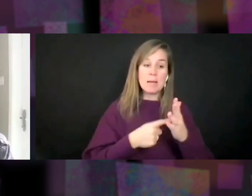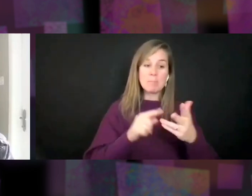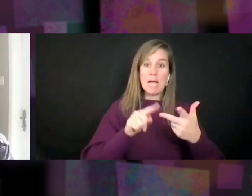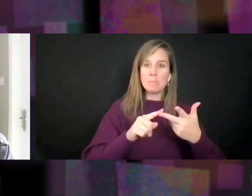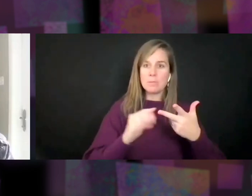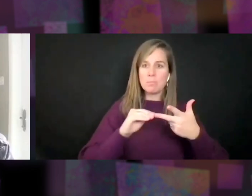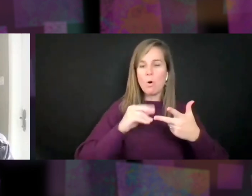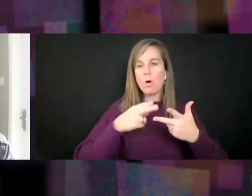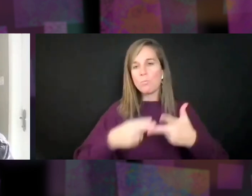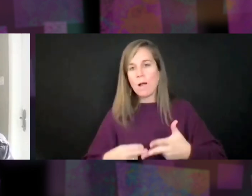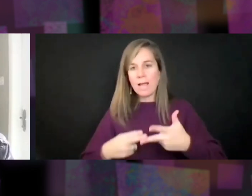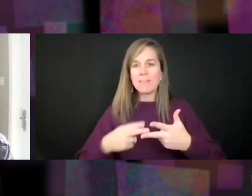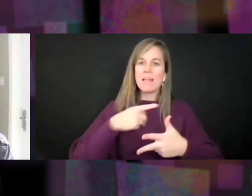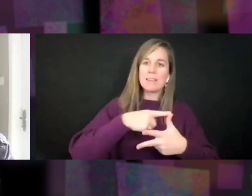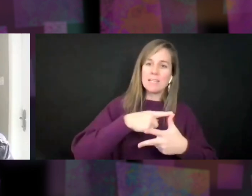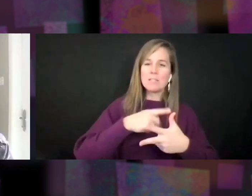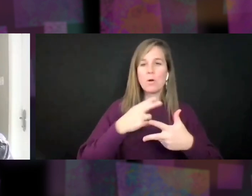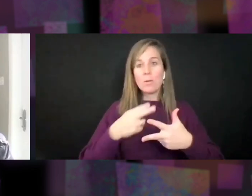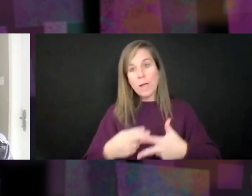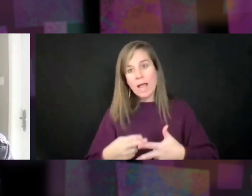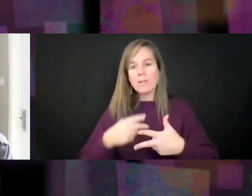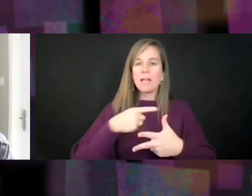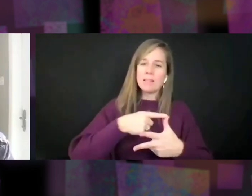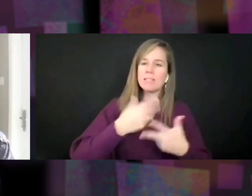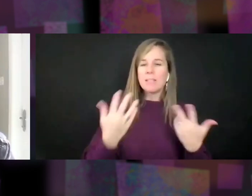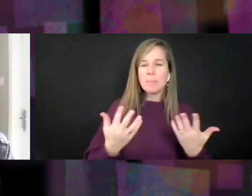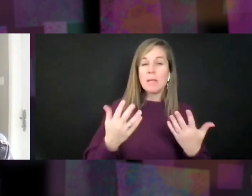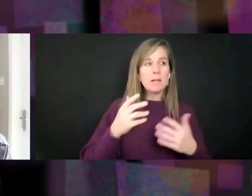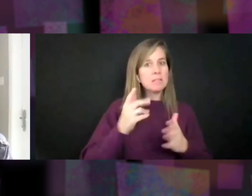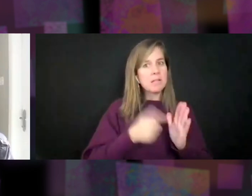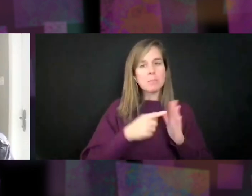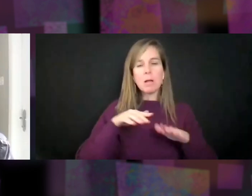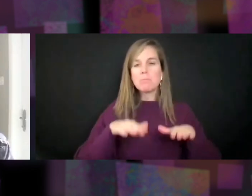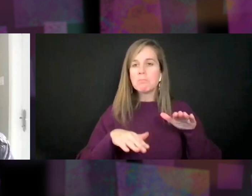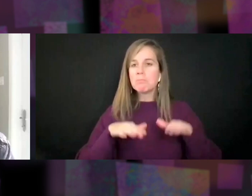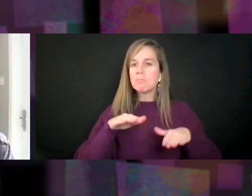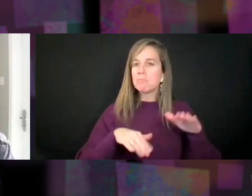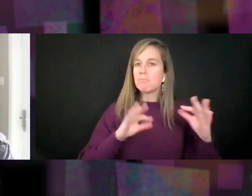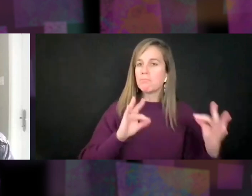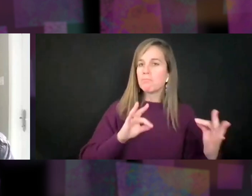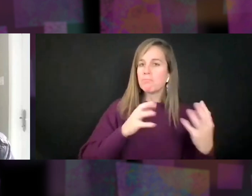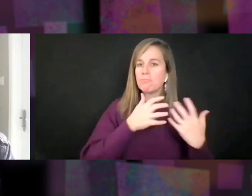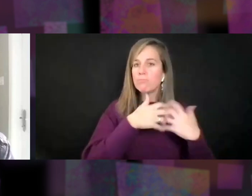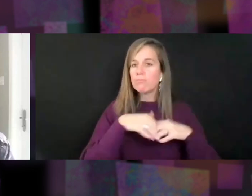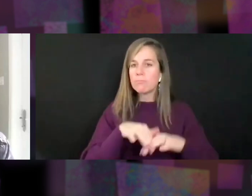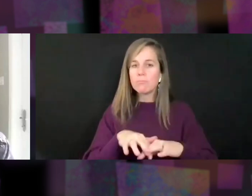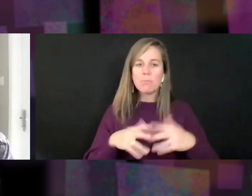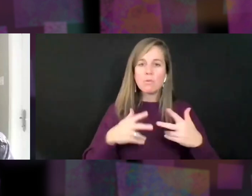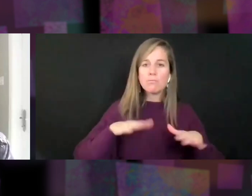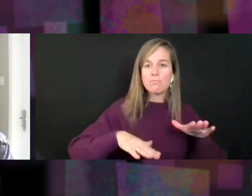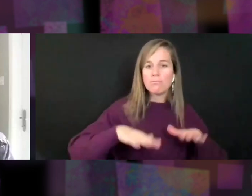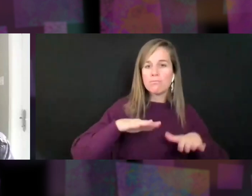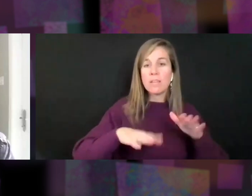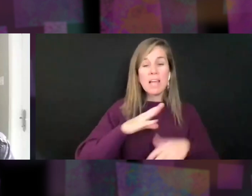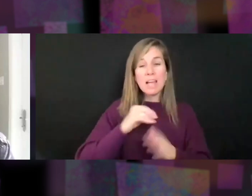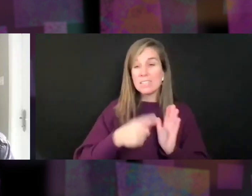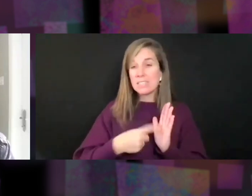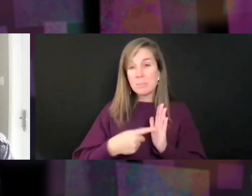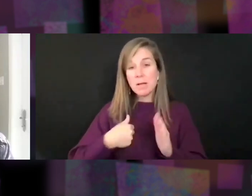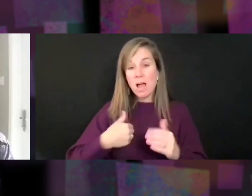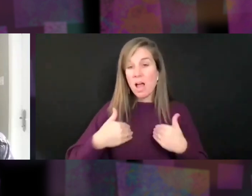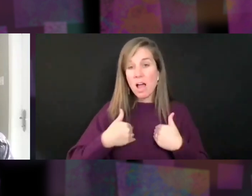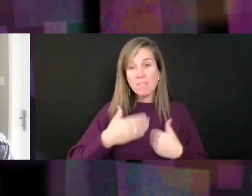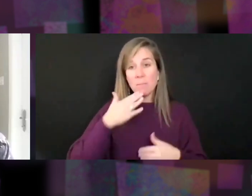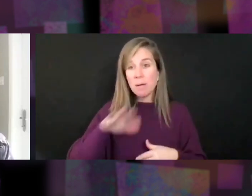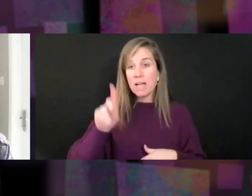others. Other times they balance and harmoniously work together. And sometimes I'm having a bad day and I can't